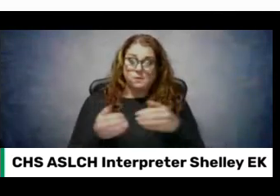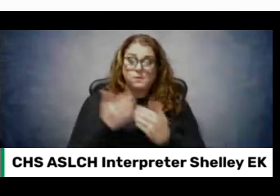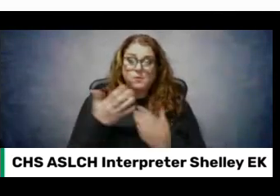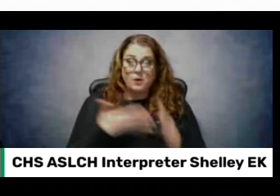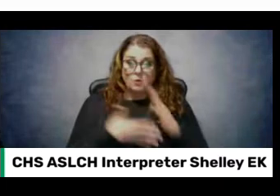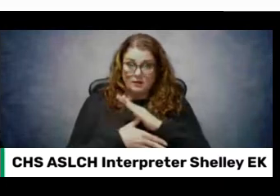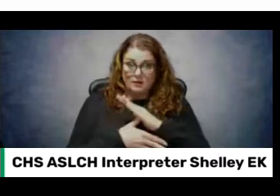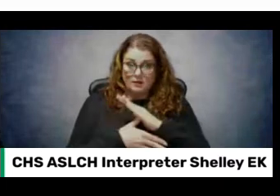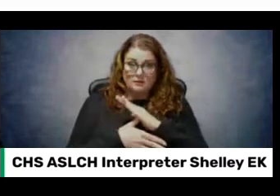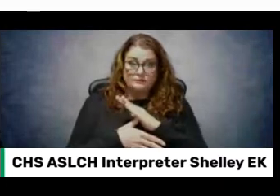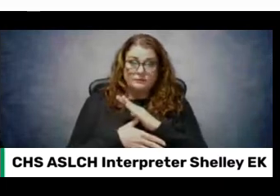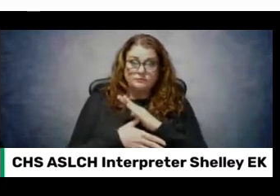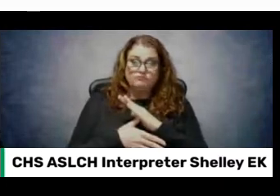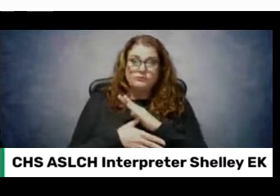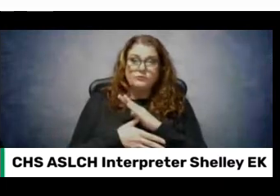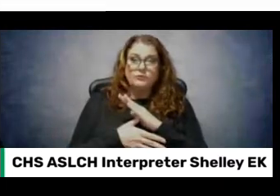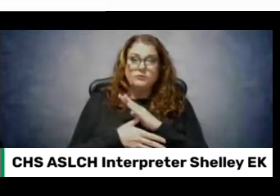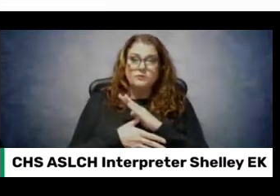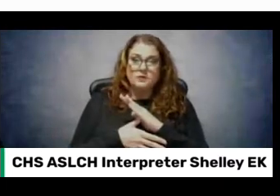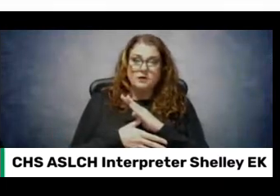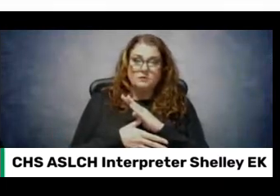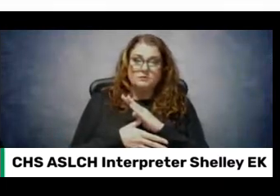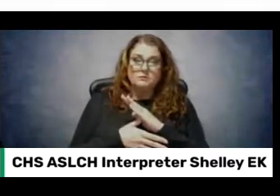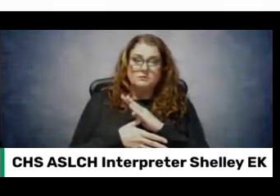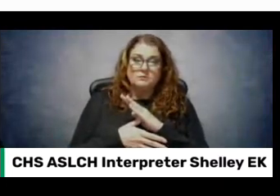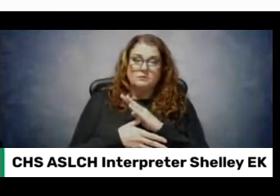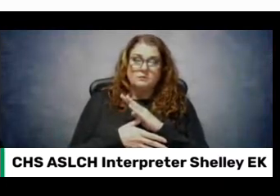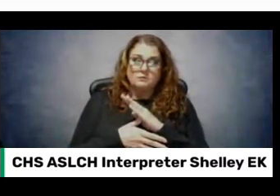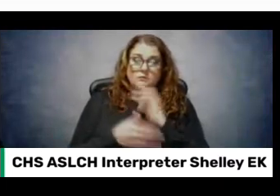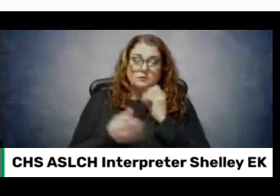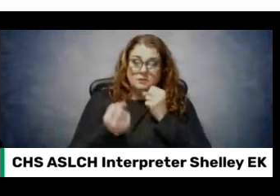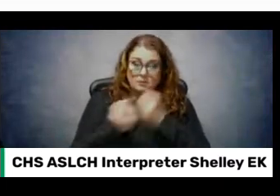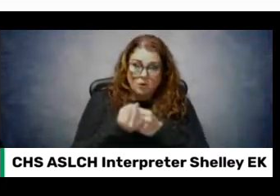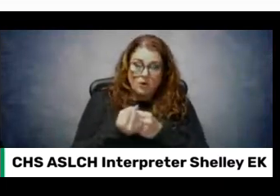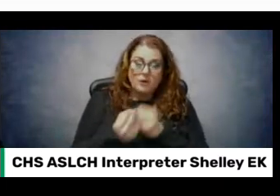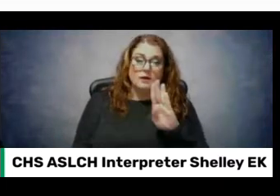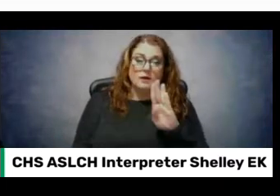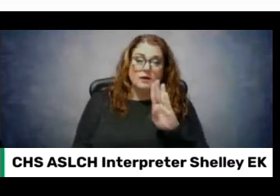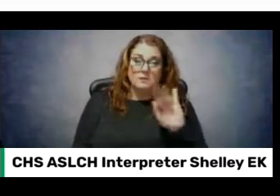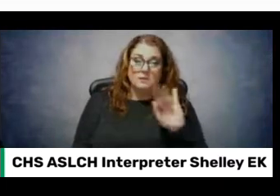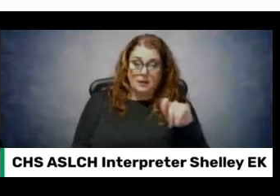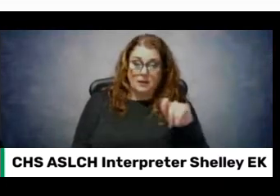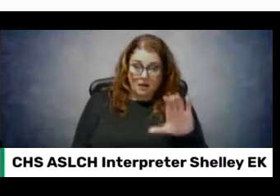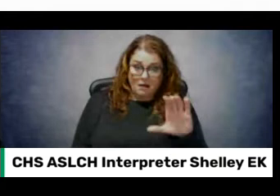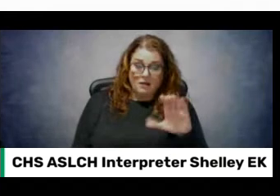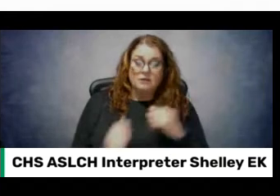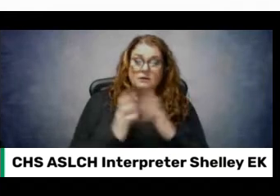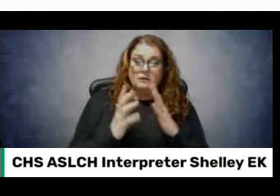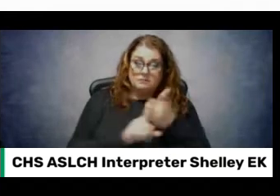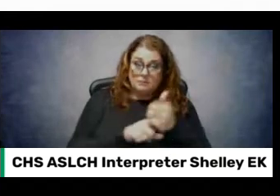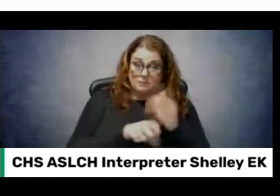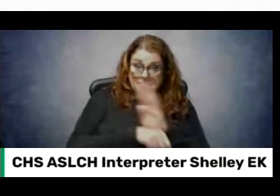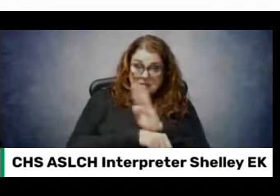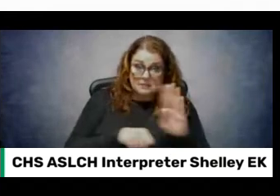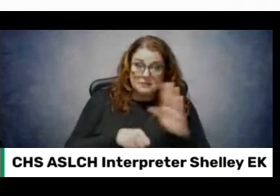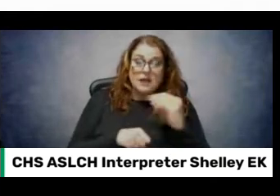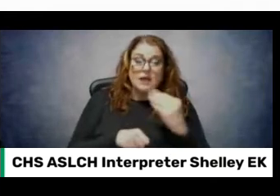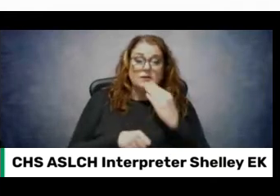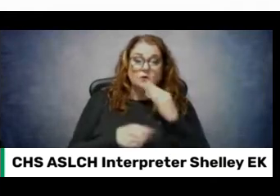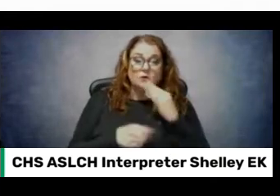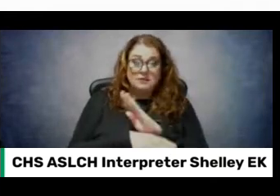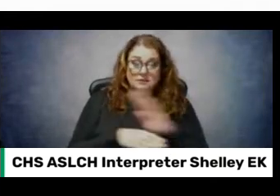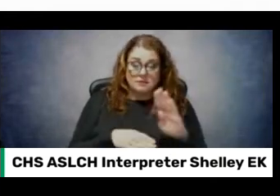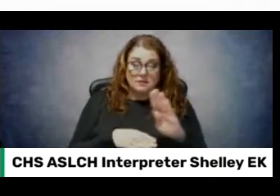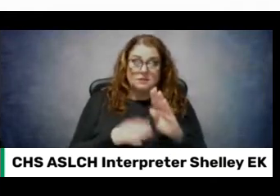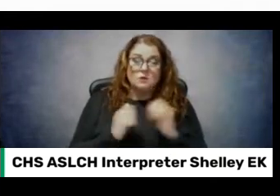priority, which is to support BIPOC entrepreneurs and food businesses